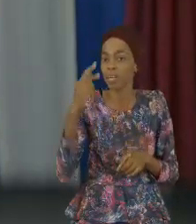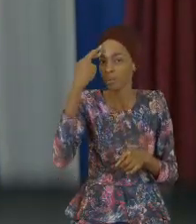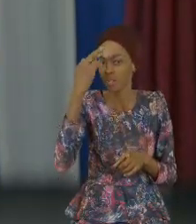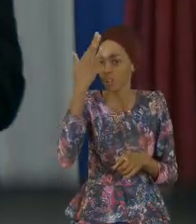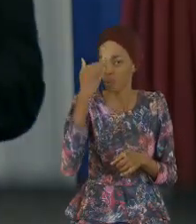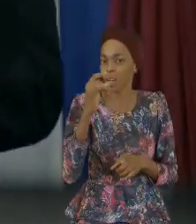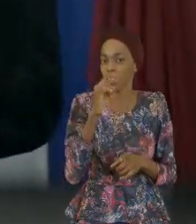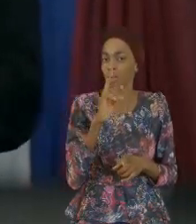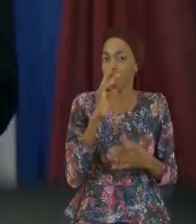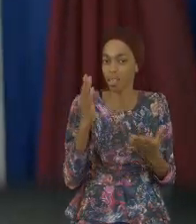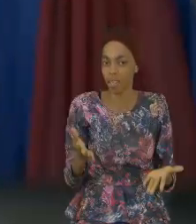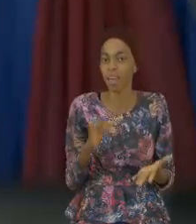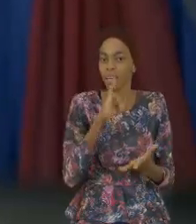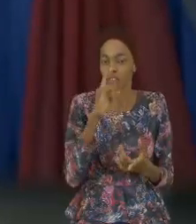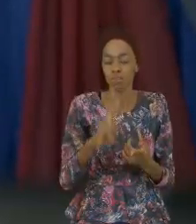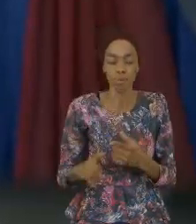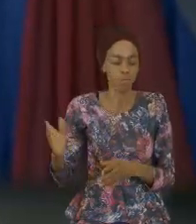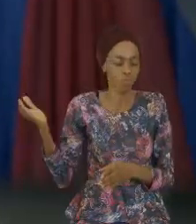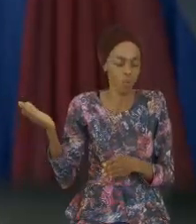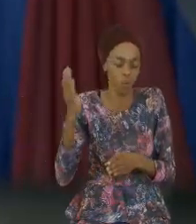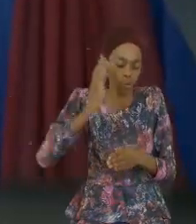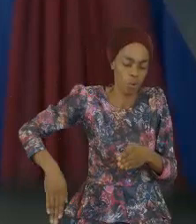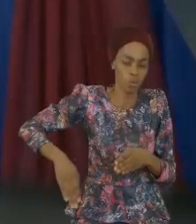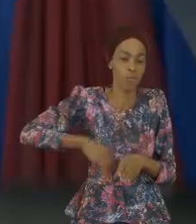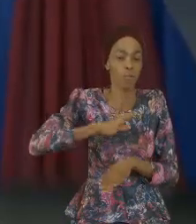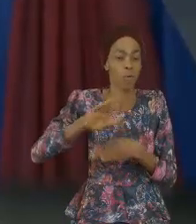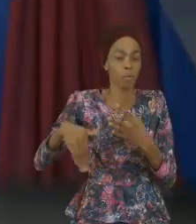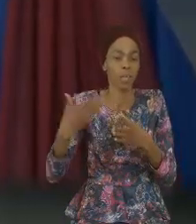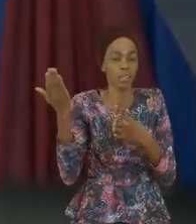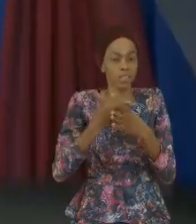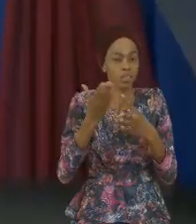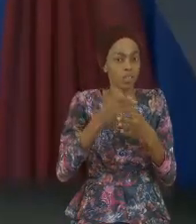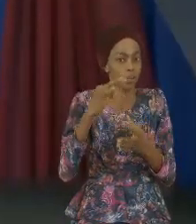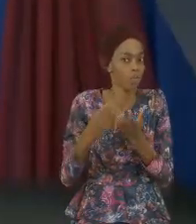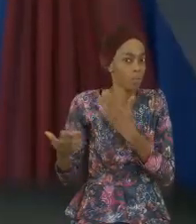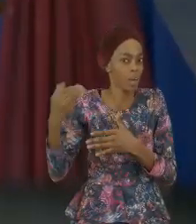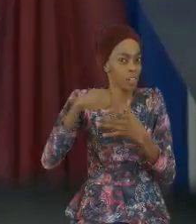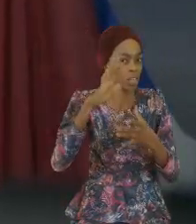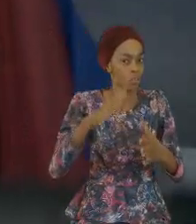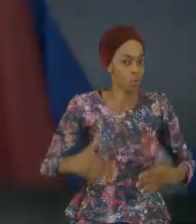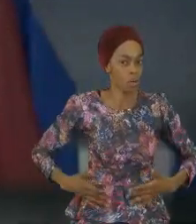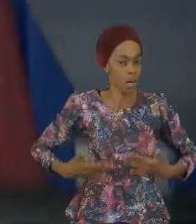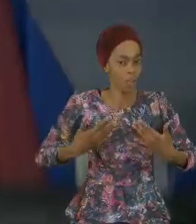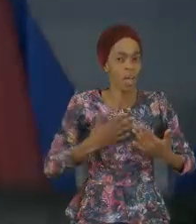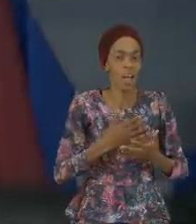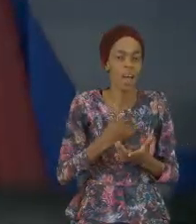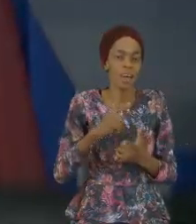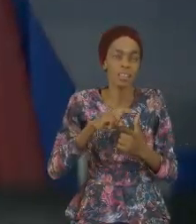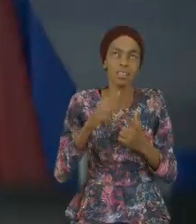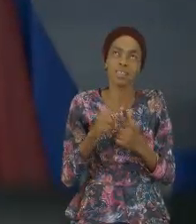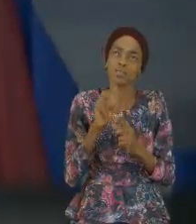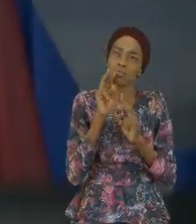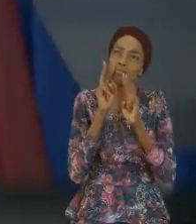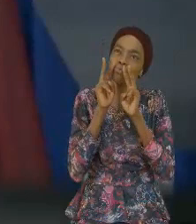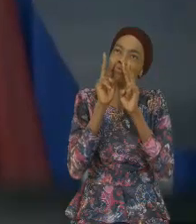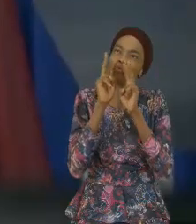here is to cut off all the distractions of the past in your life. and then to look straight and